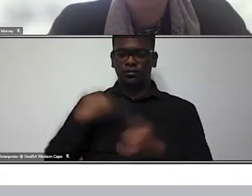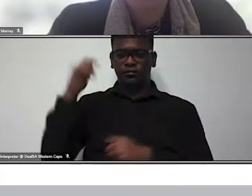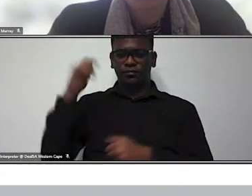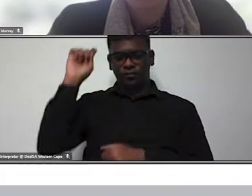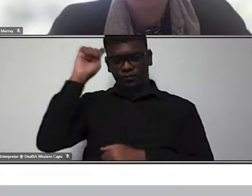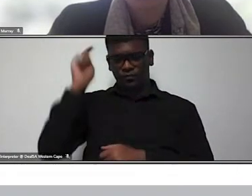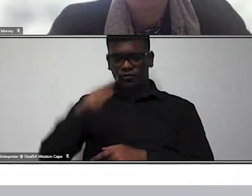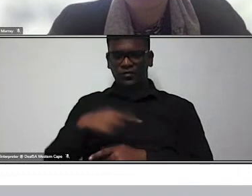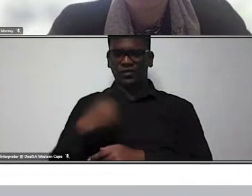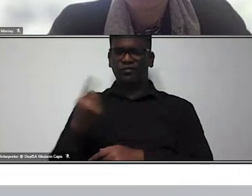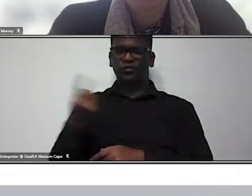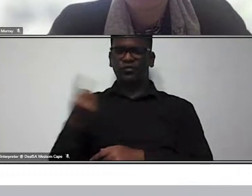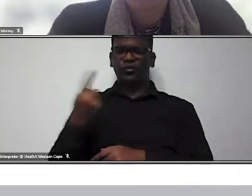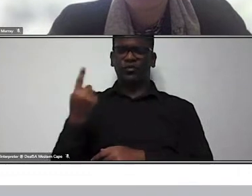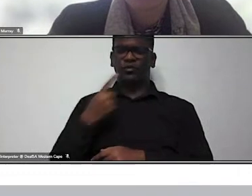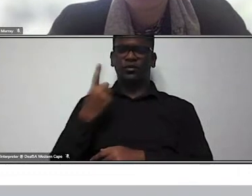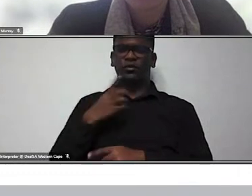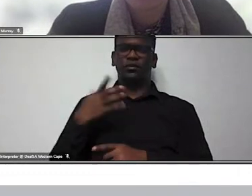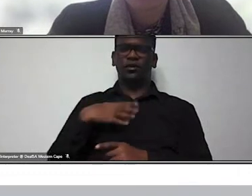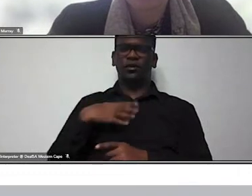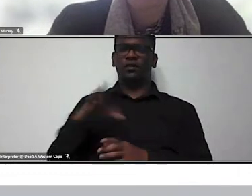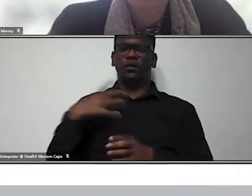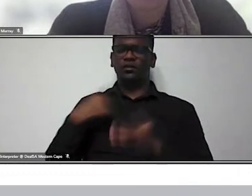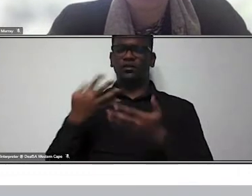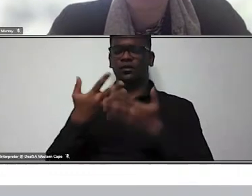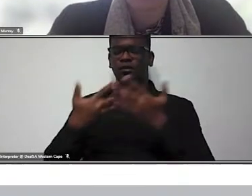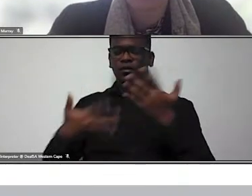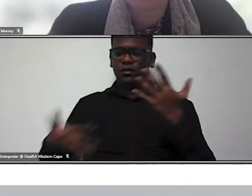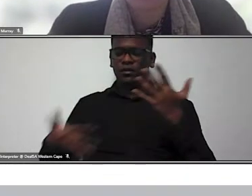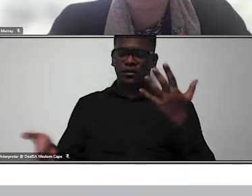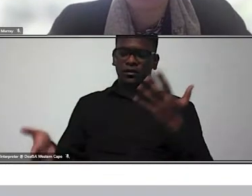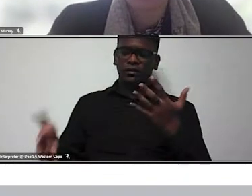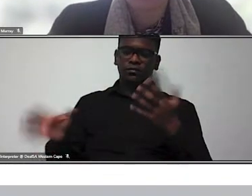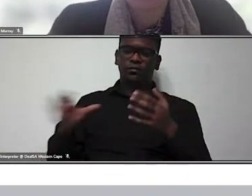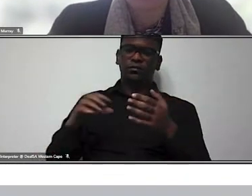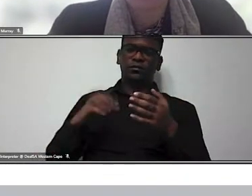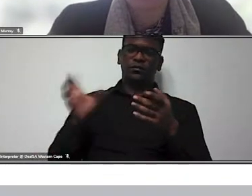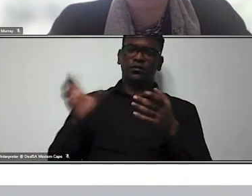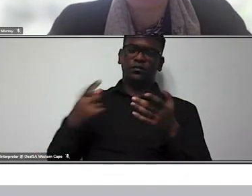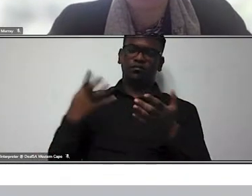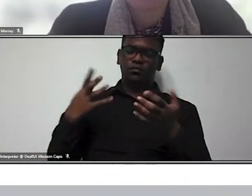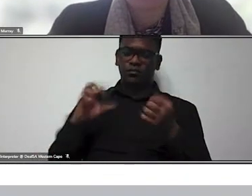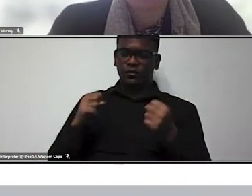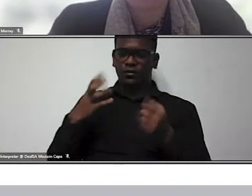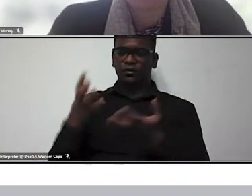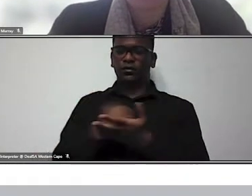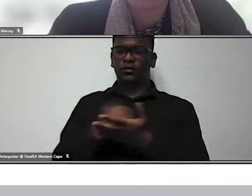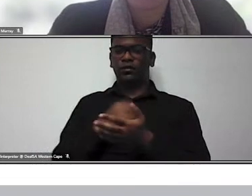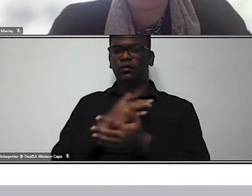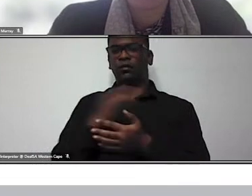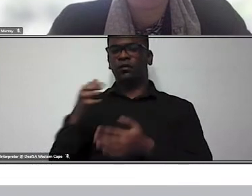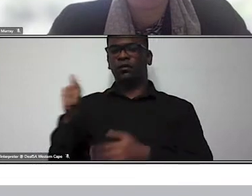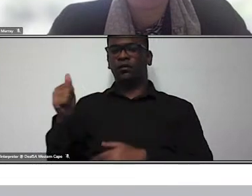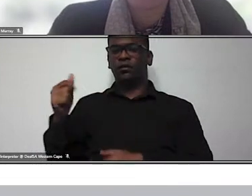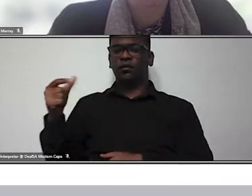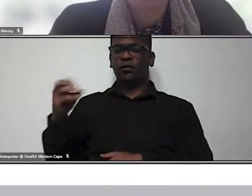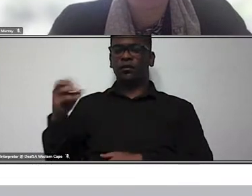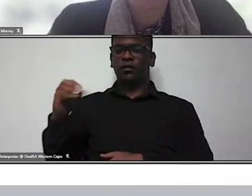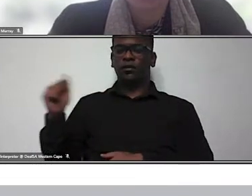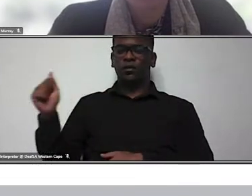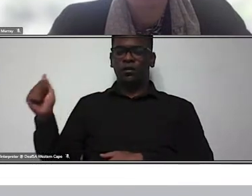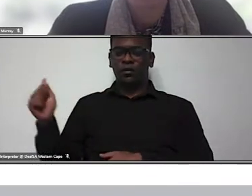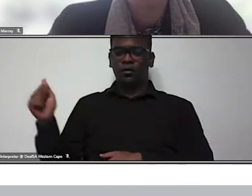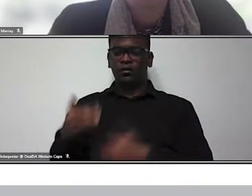the only indicator. So other indicators might actually just take us actually out of this ACOA sooner than we think. Thanks,